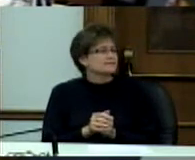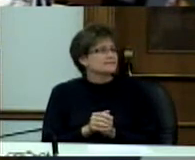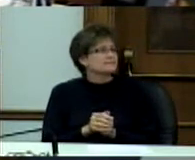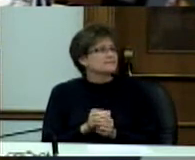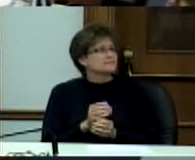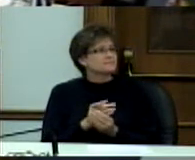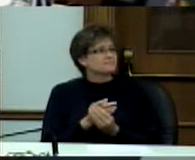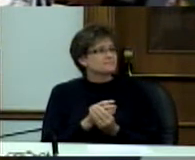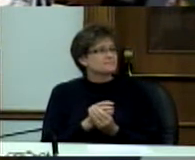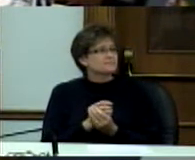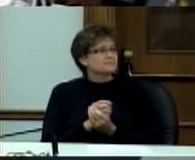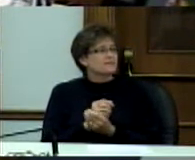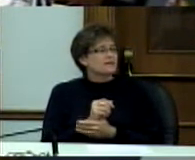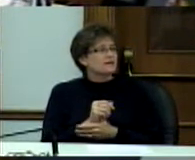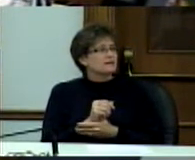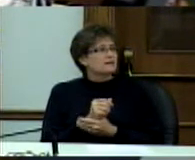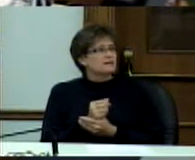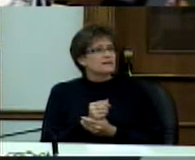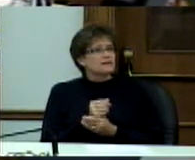All